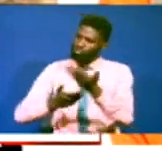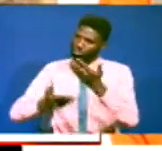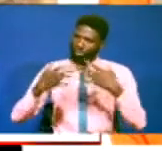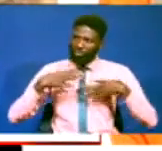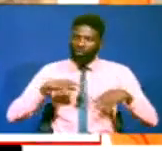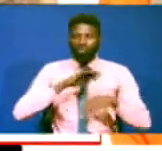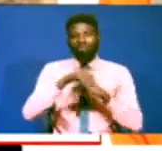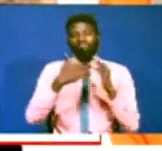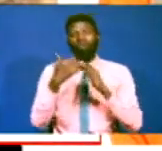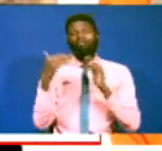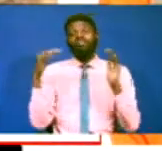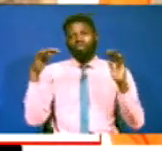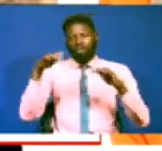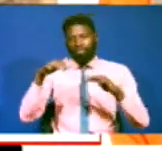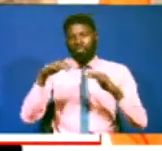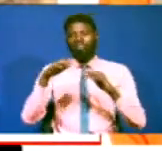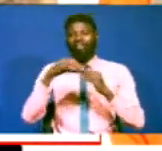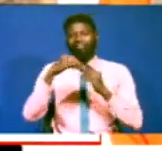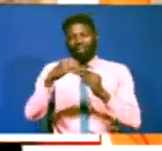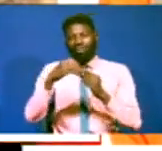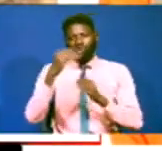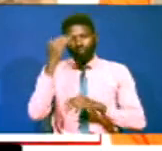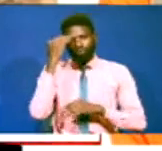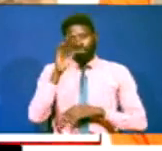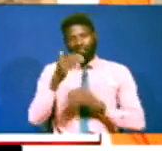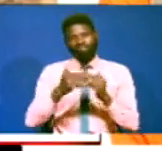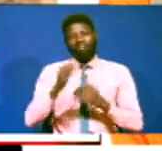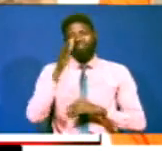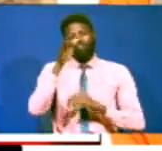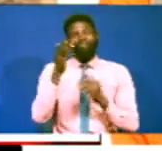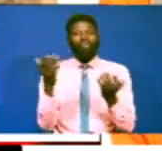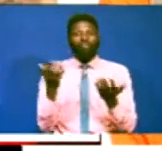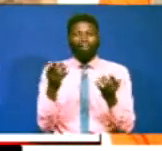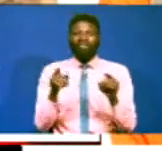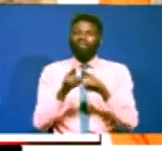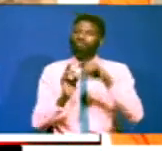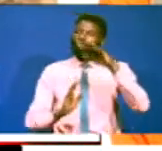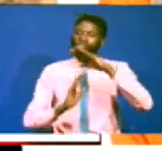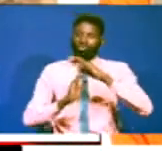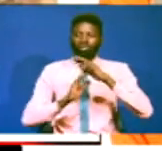to guide you so that we see where you are going. And above all, remain disciplined.